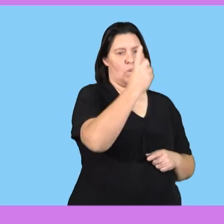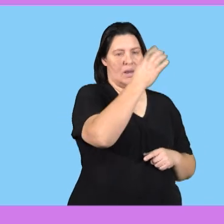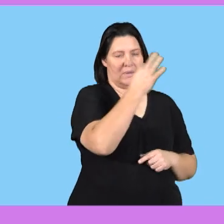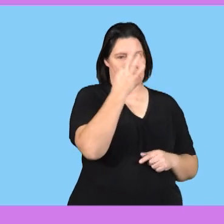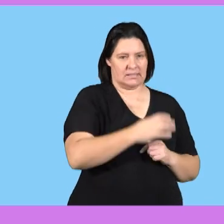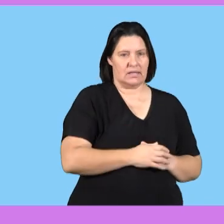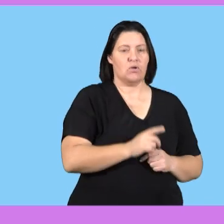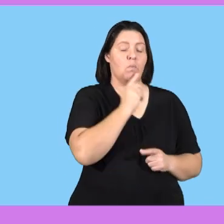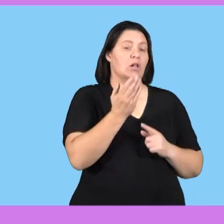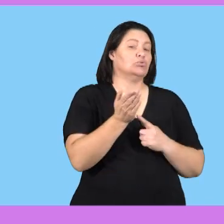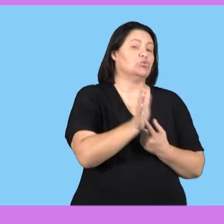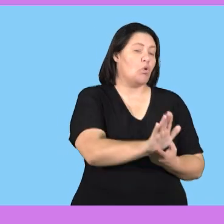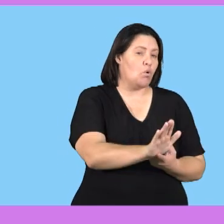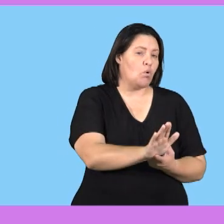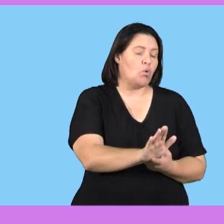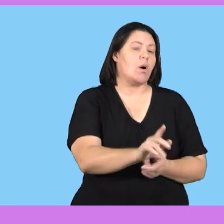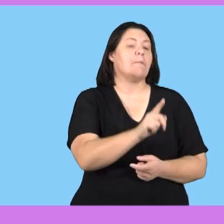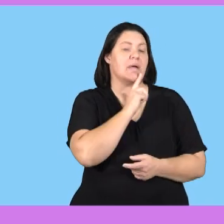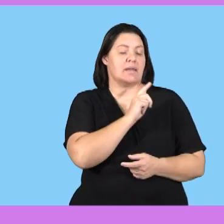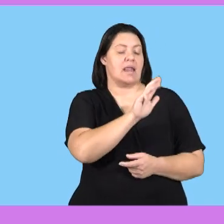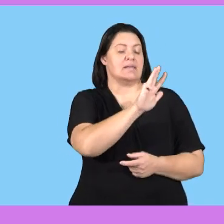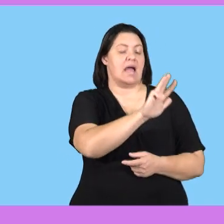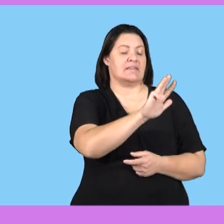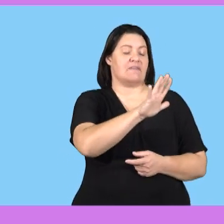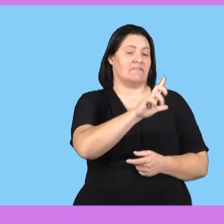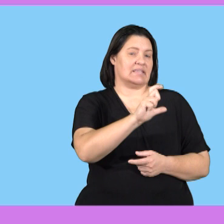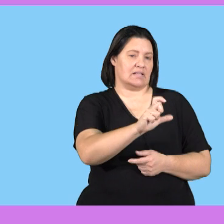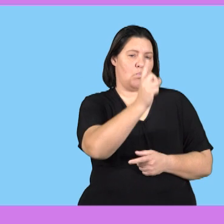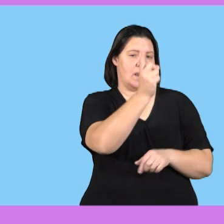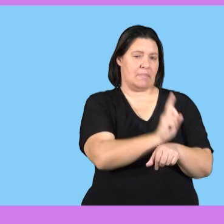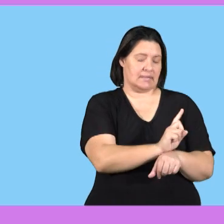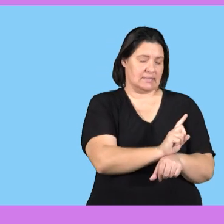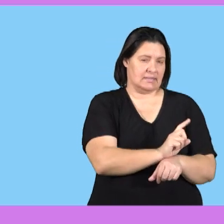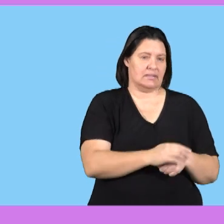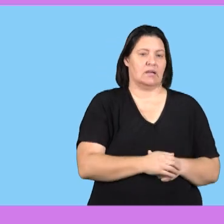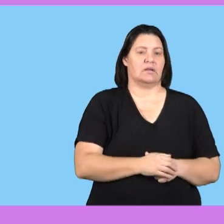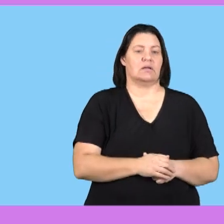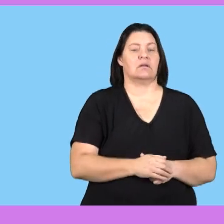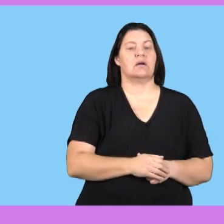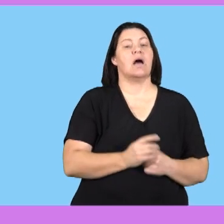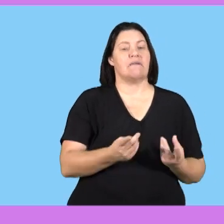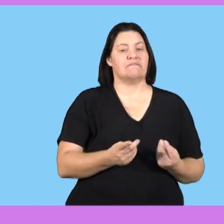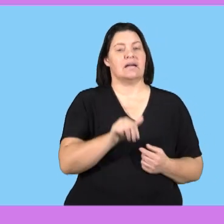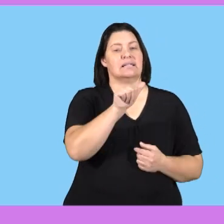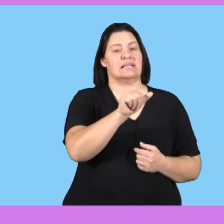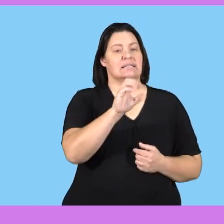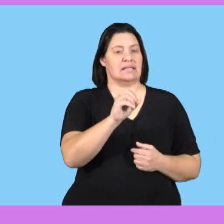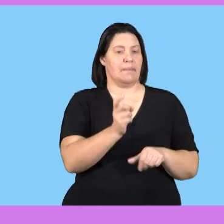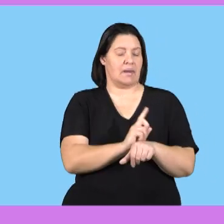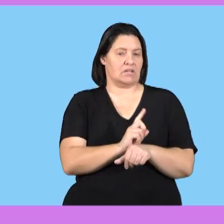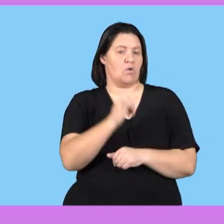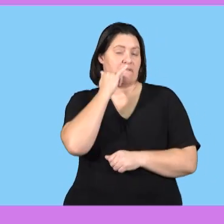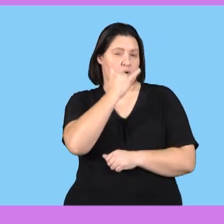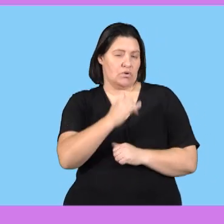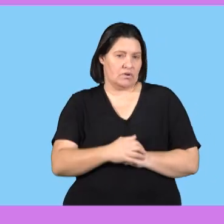So therefore, I'm going to indicate this will be 95 cents per minute. Remember, he spent 60 minutes on his